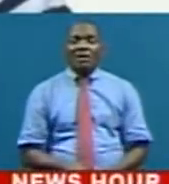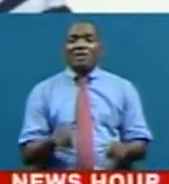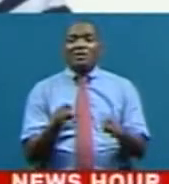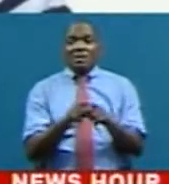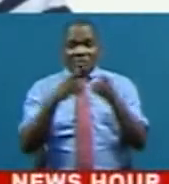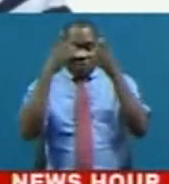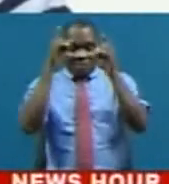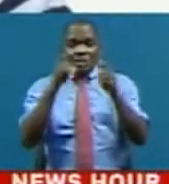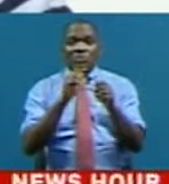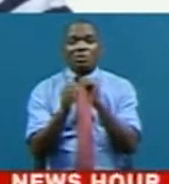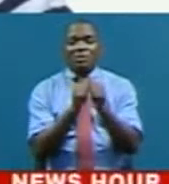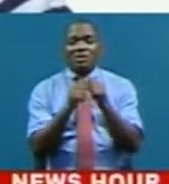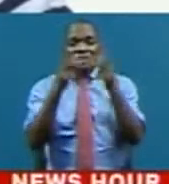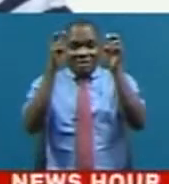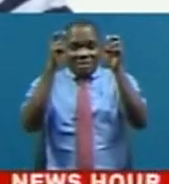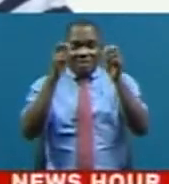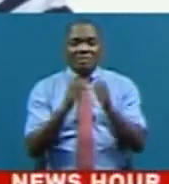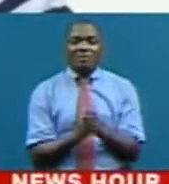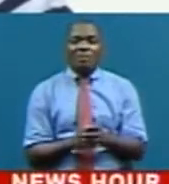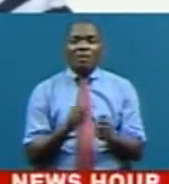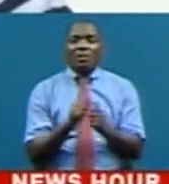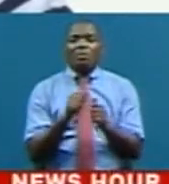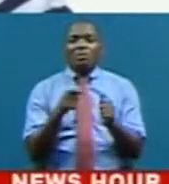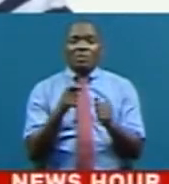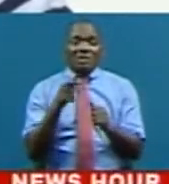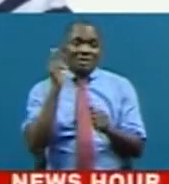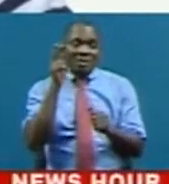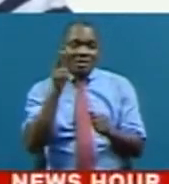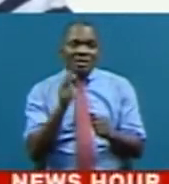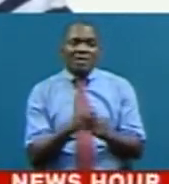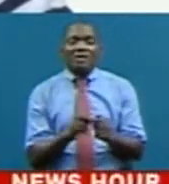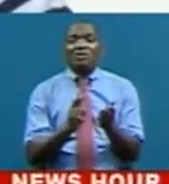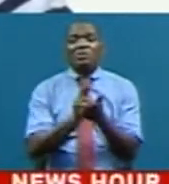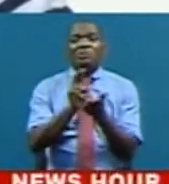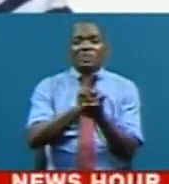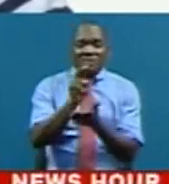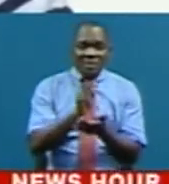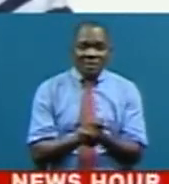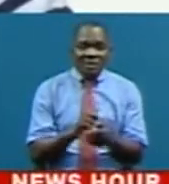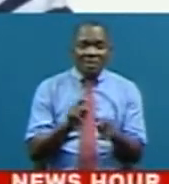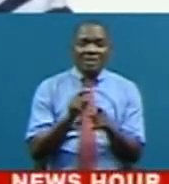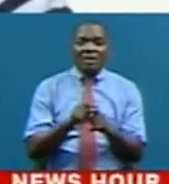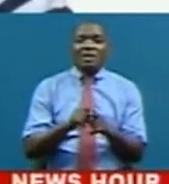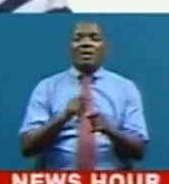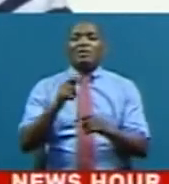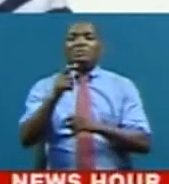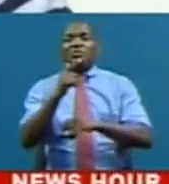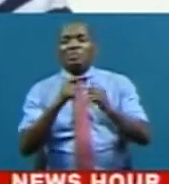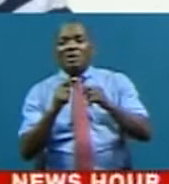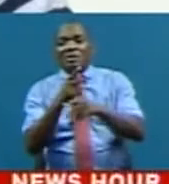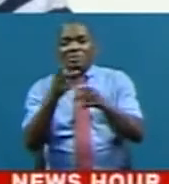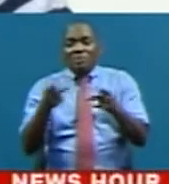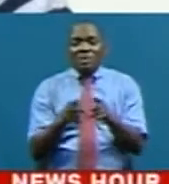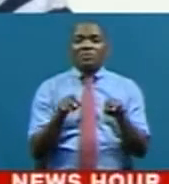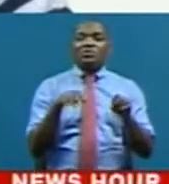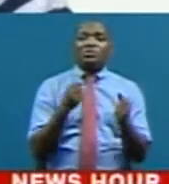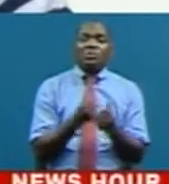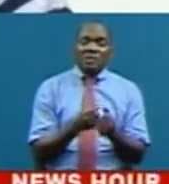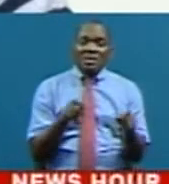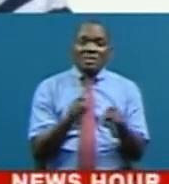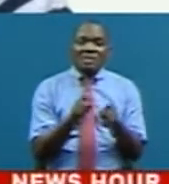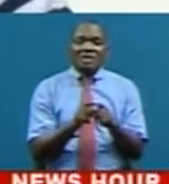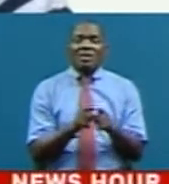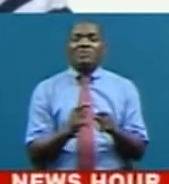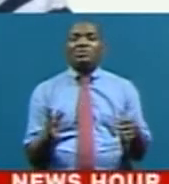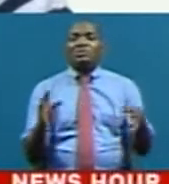We also decided to name the tournament with regard for our historical roots as a university, our geographical location, our social